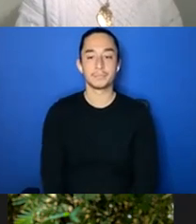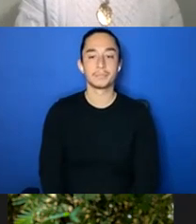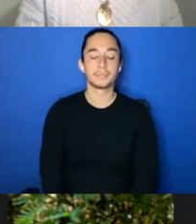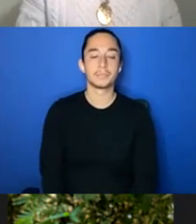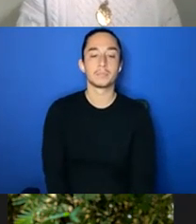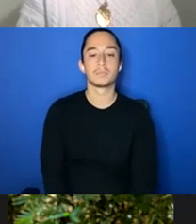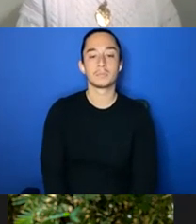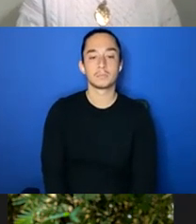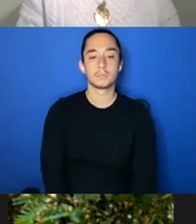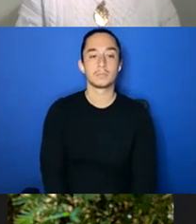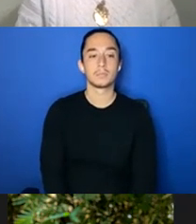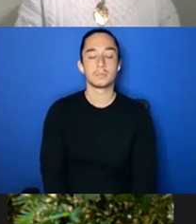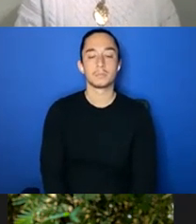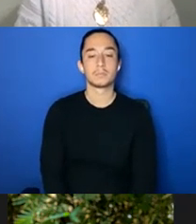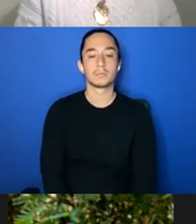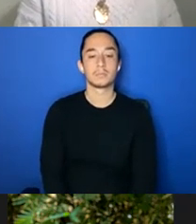All right.